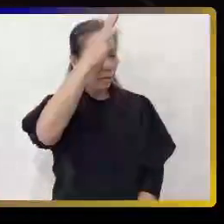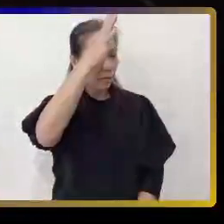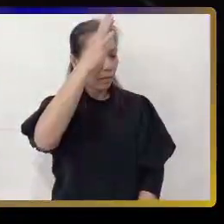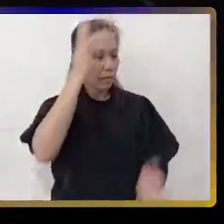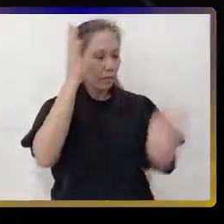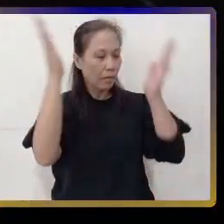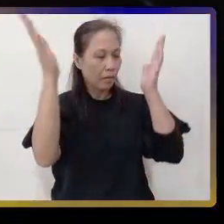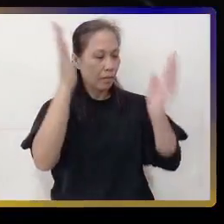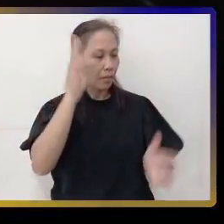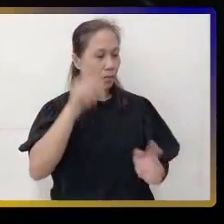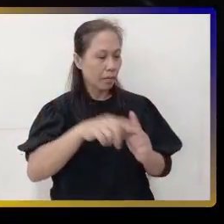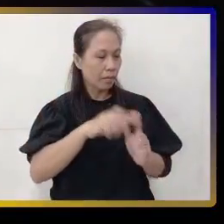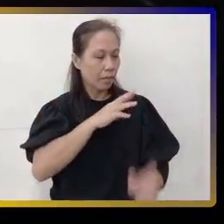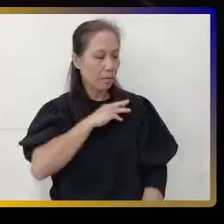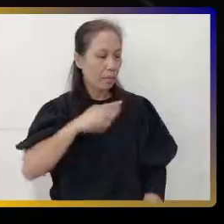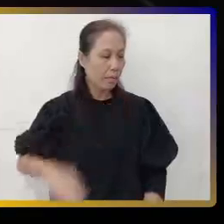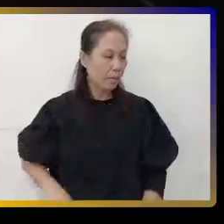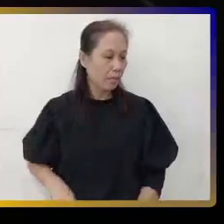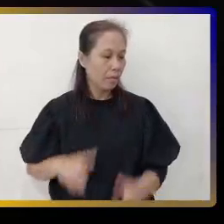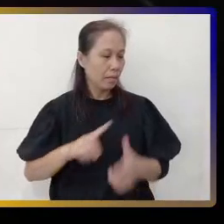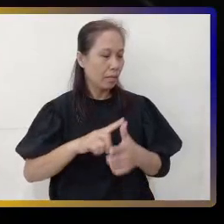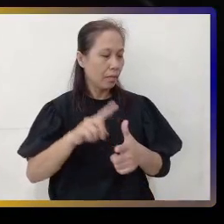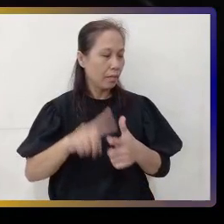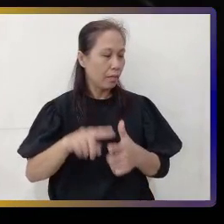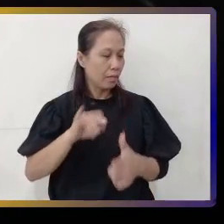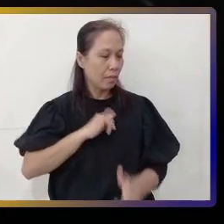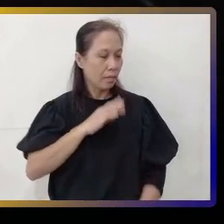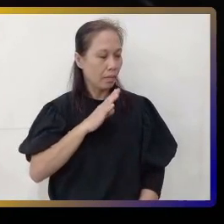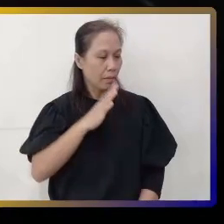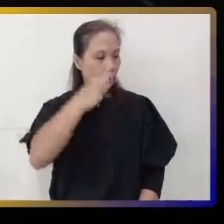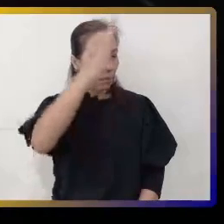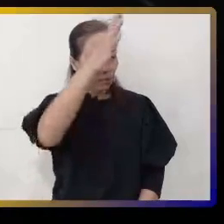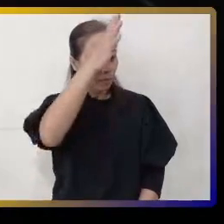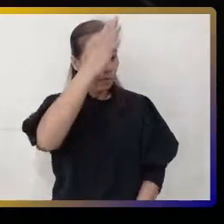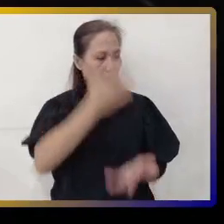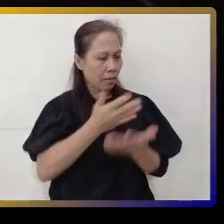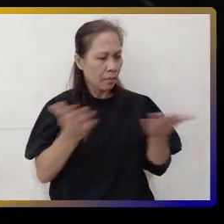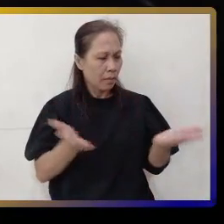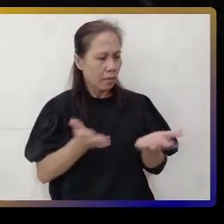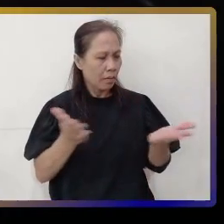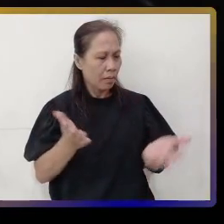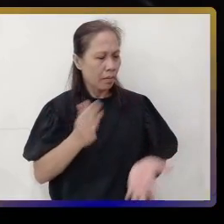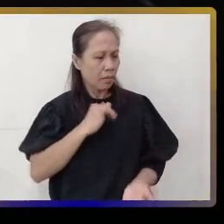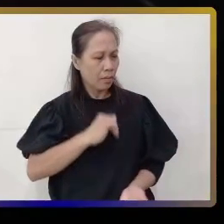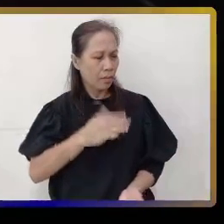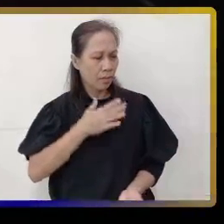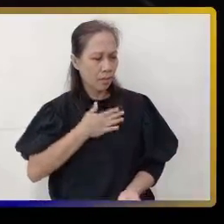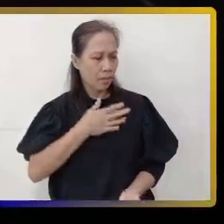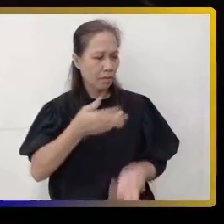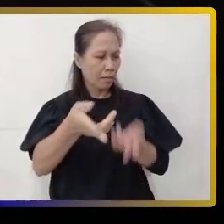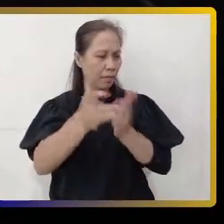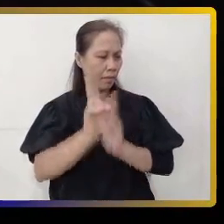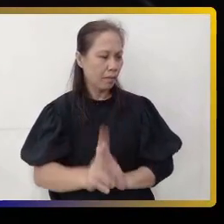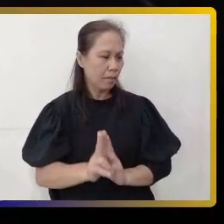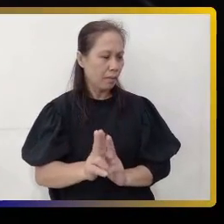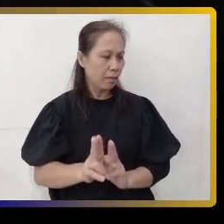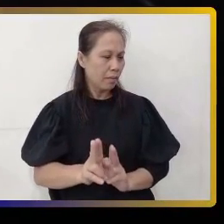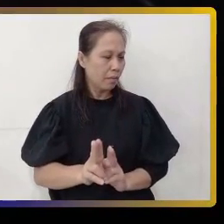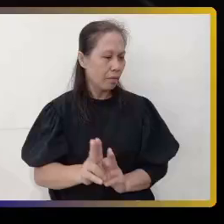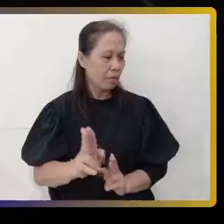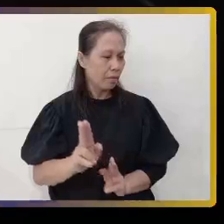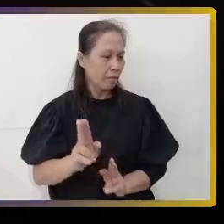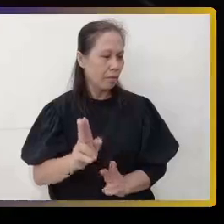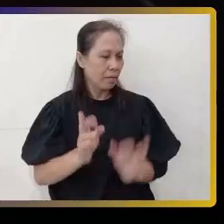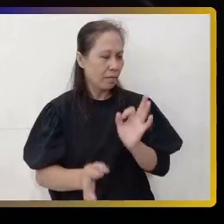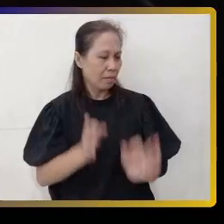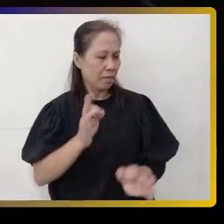his Master if then I be a Father where is my honor and if I be a